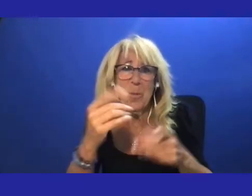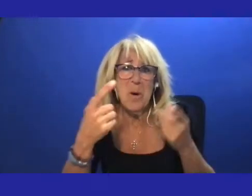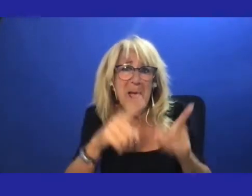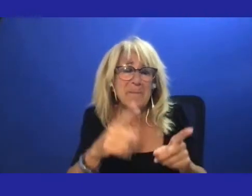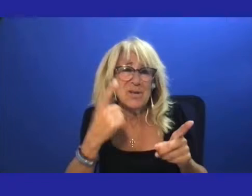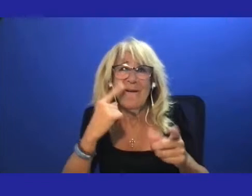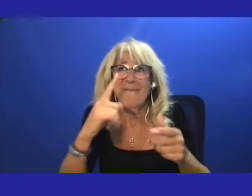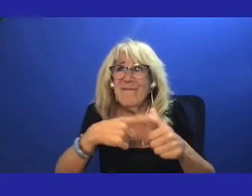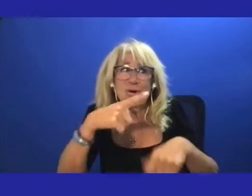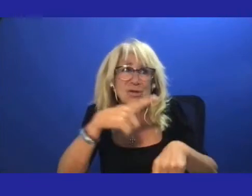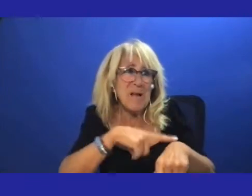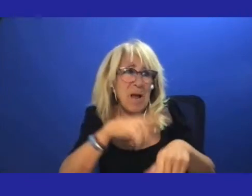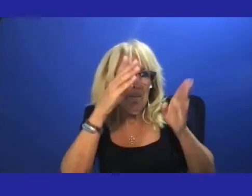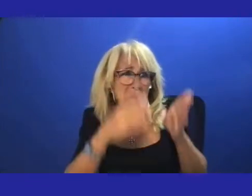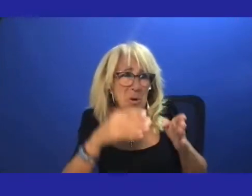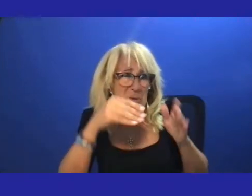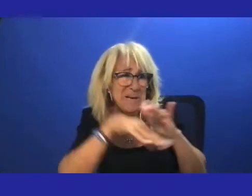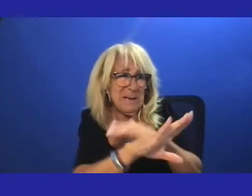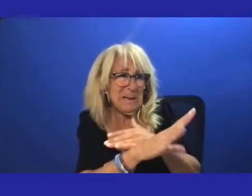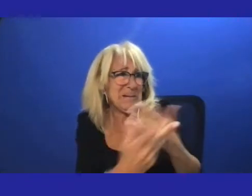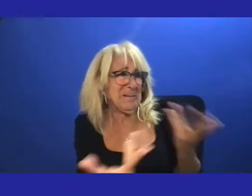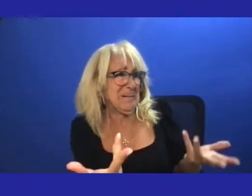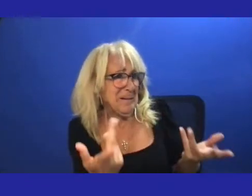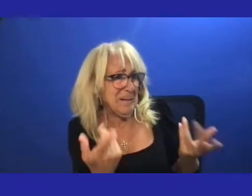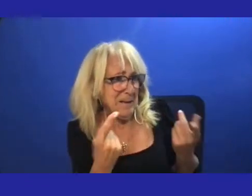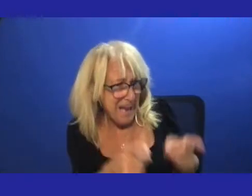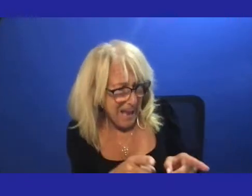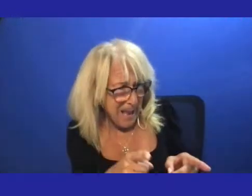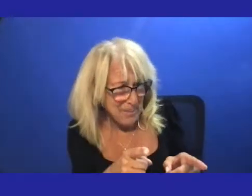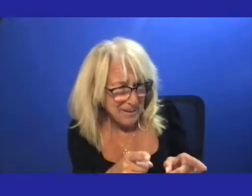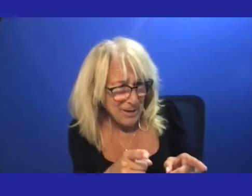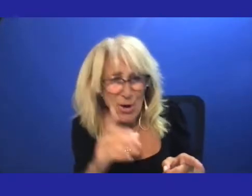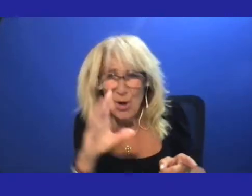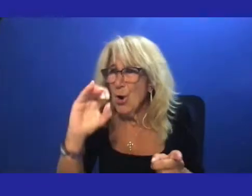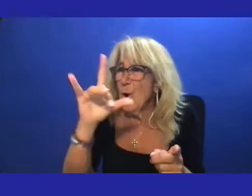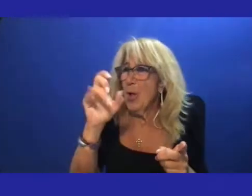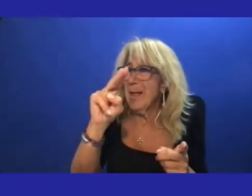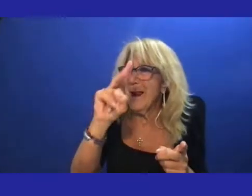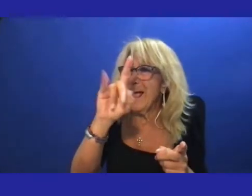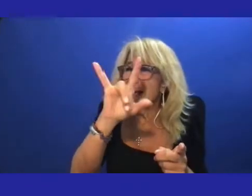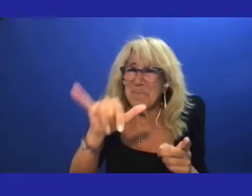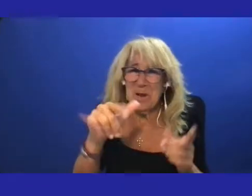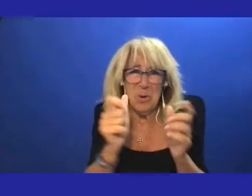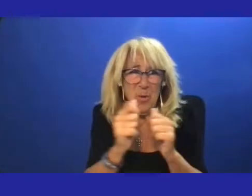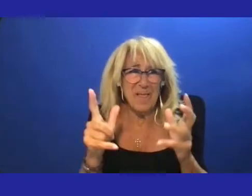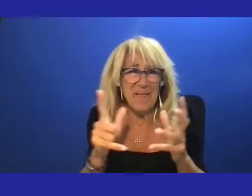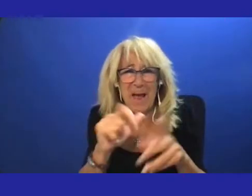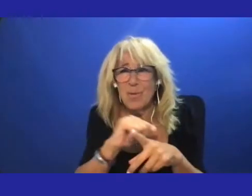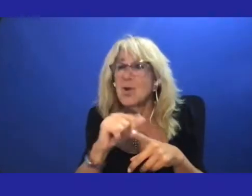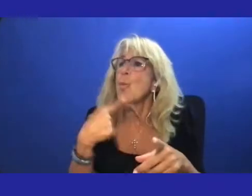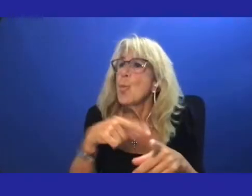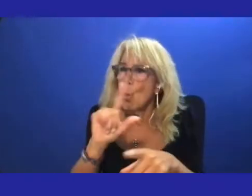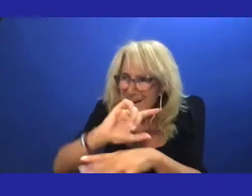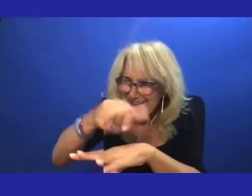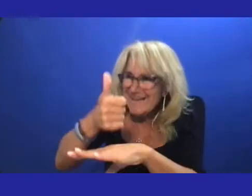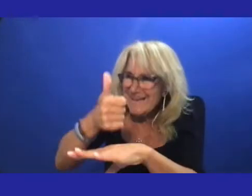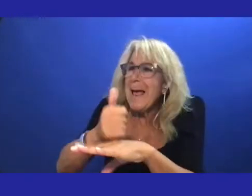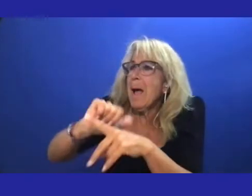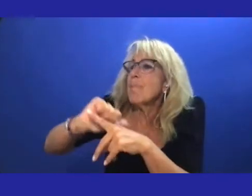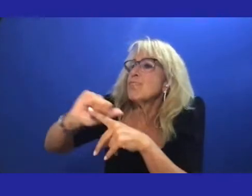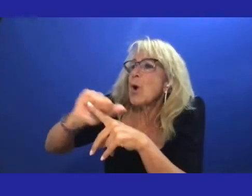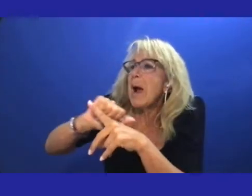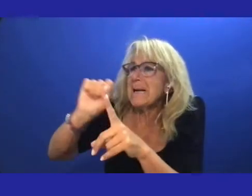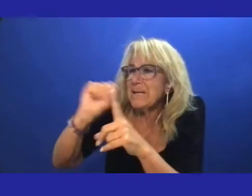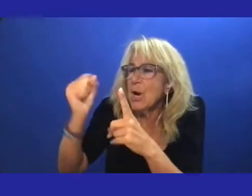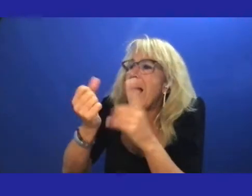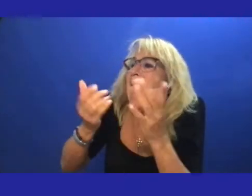a colonoscopy up you without having practice. We create those practice situations and allow people to make mistakes